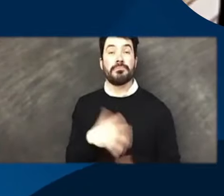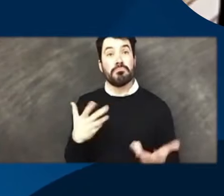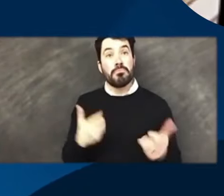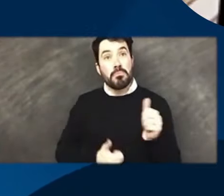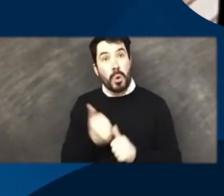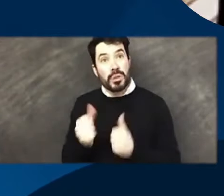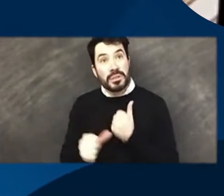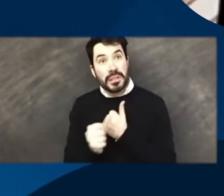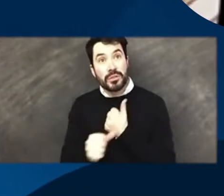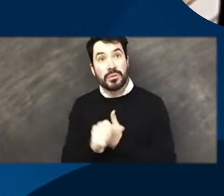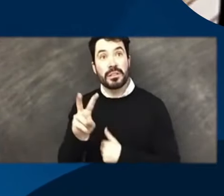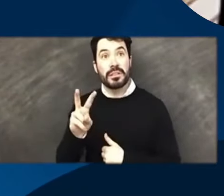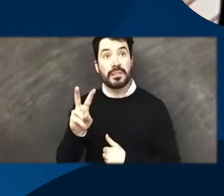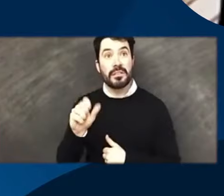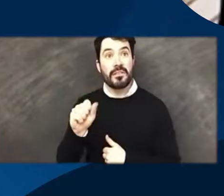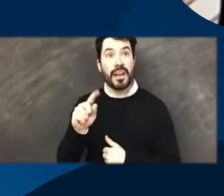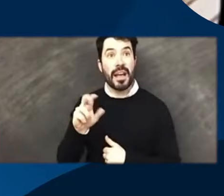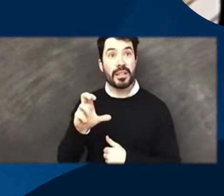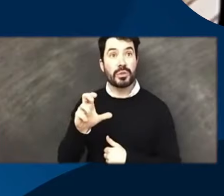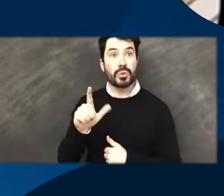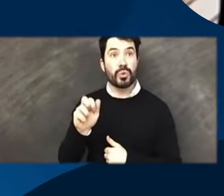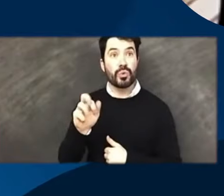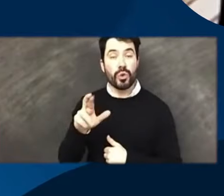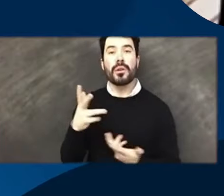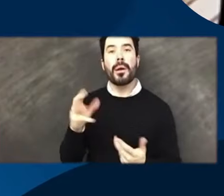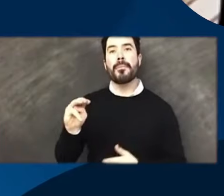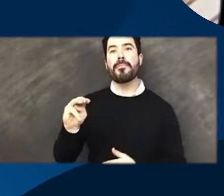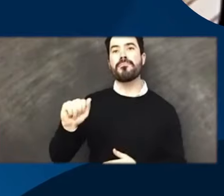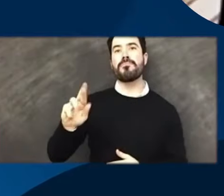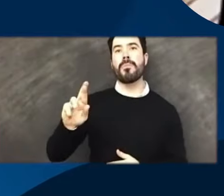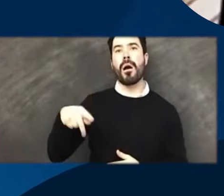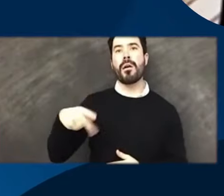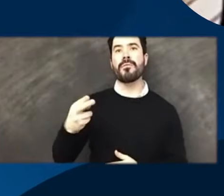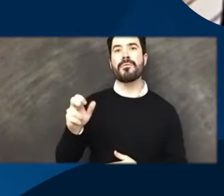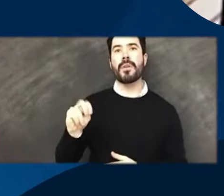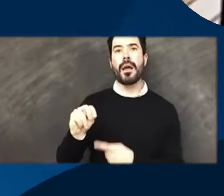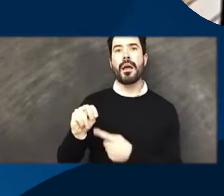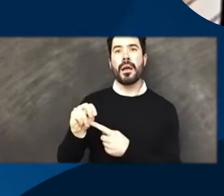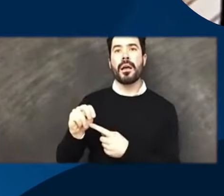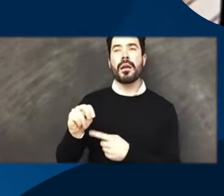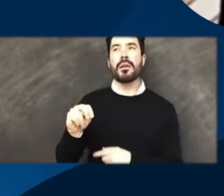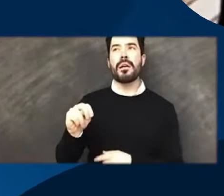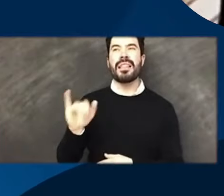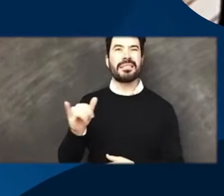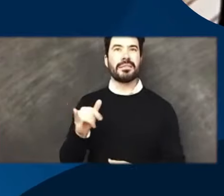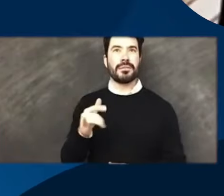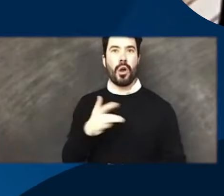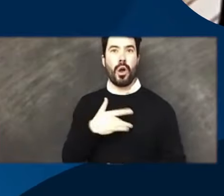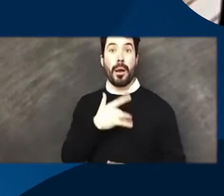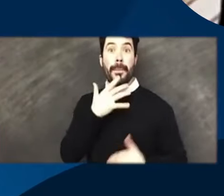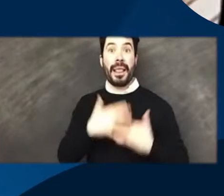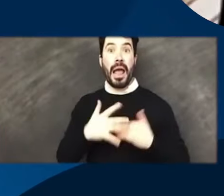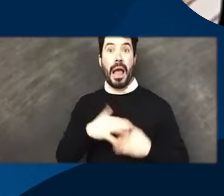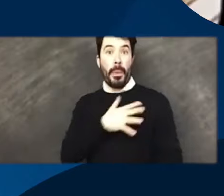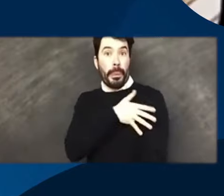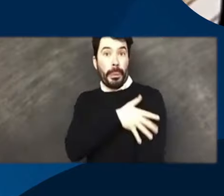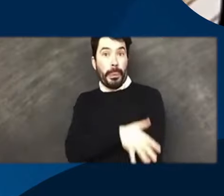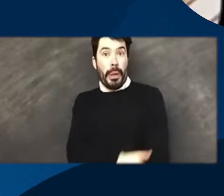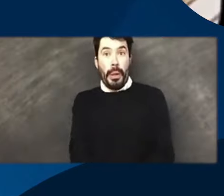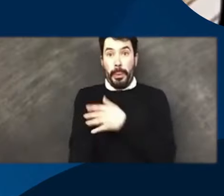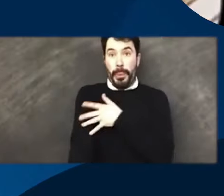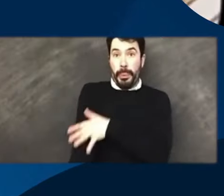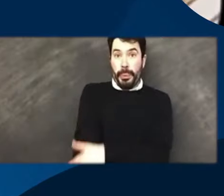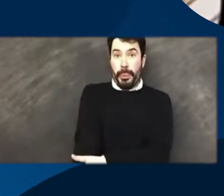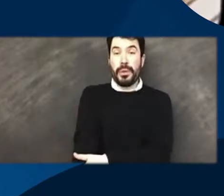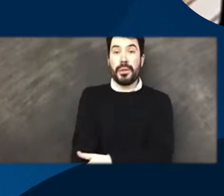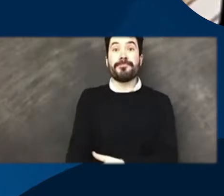be Marfan's disease. This is a vascular disease that involves some of the proteins that make up the blood